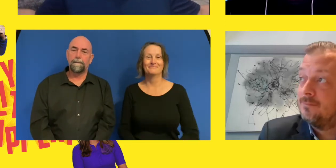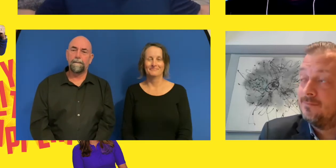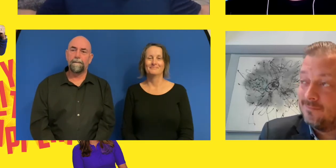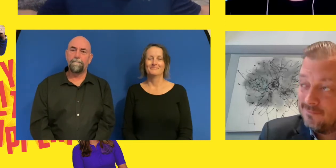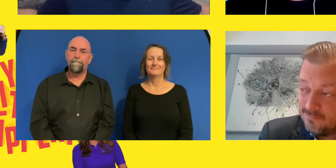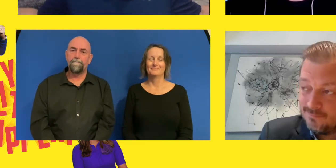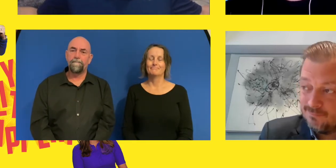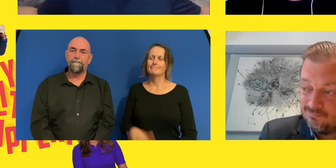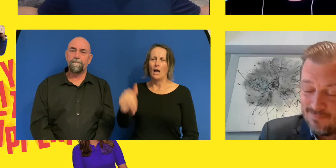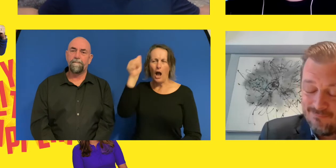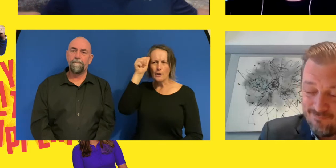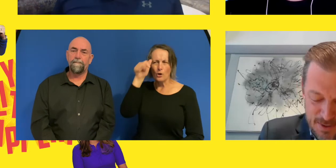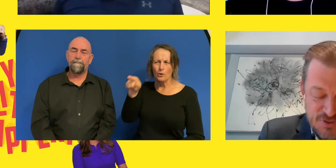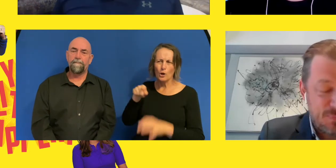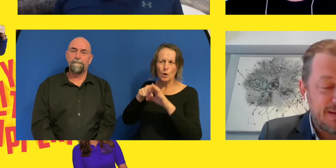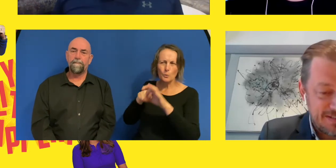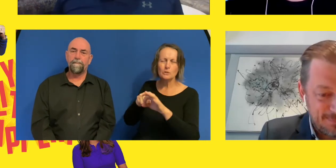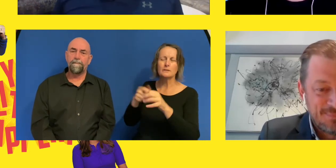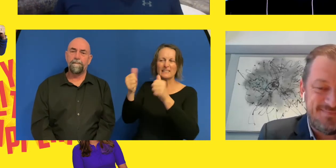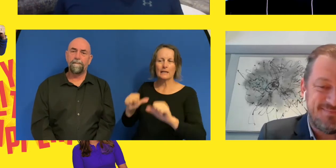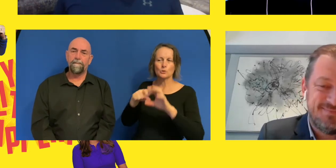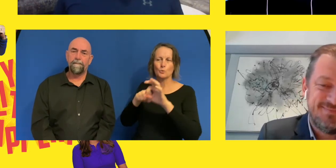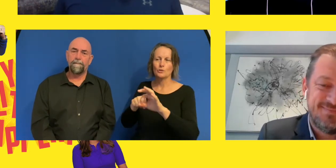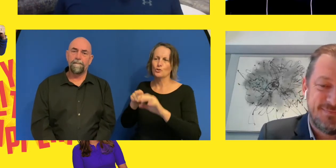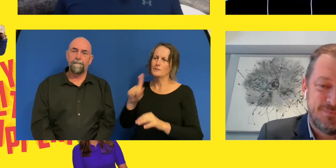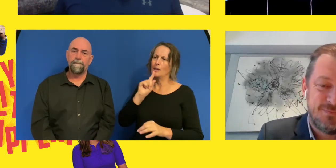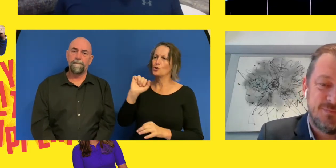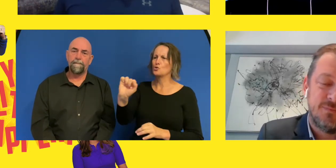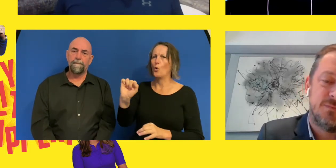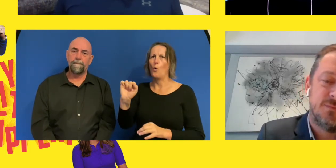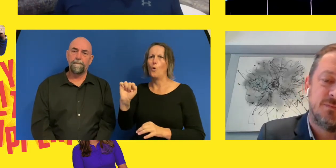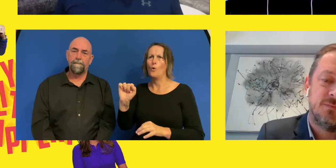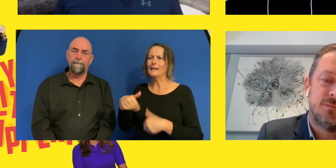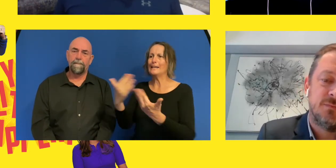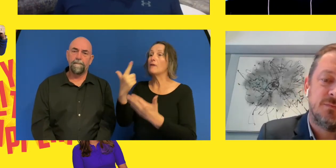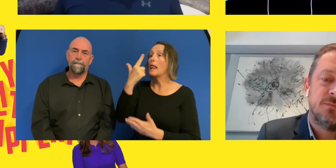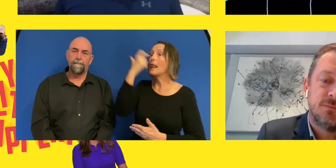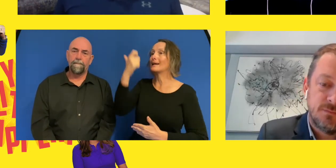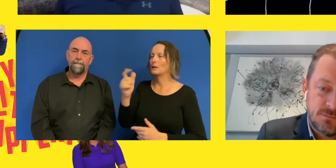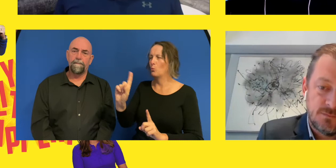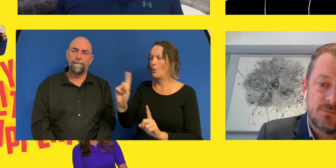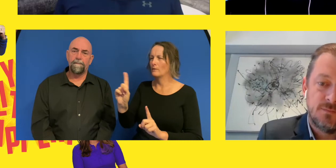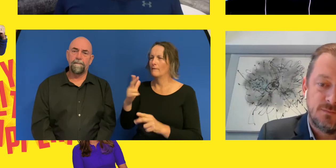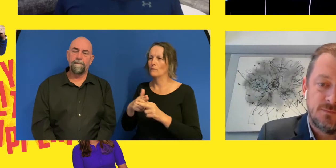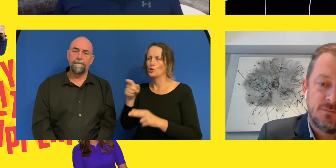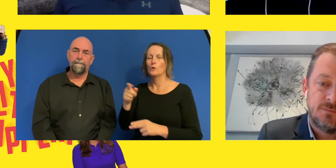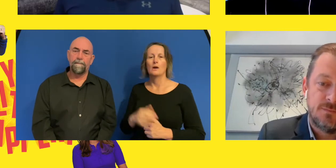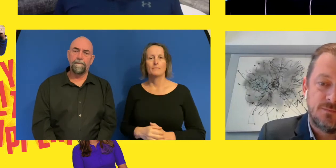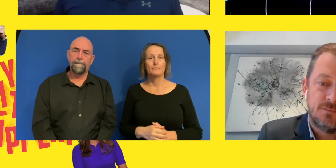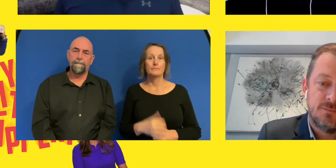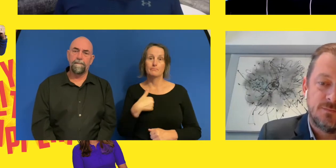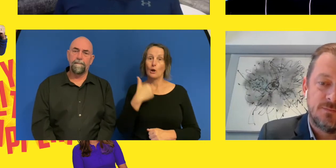in the village, but you surprised me. Space. Andrew, we ask this a lot of our athletes, and I know that you said that you don't have too